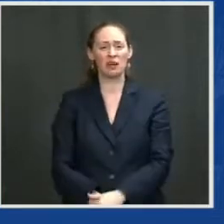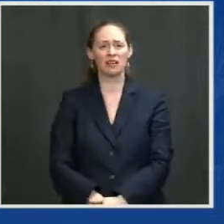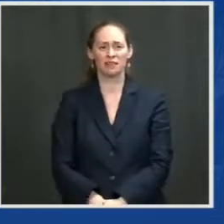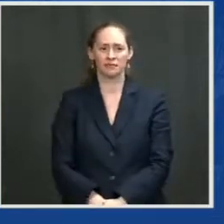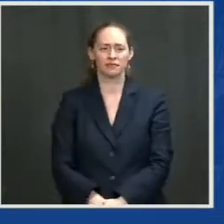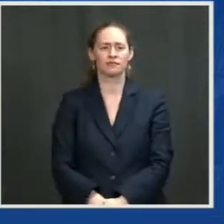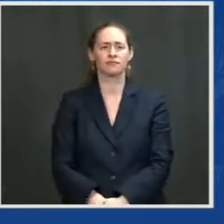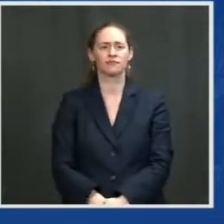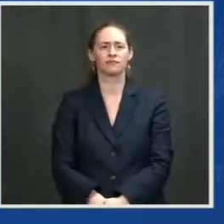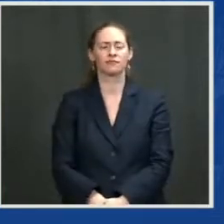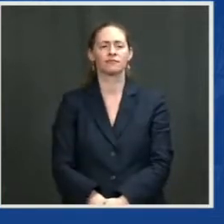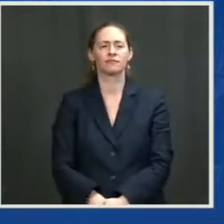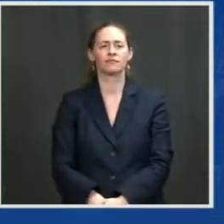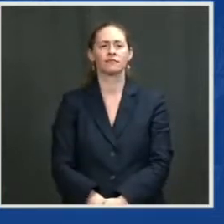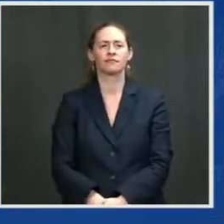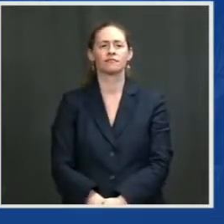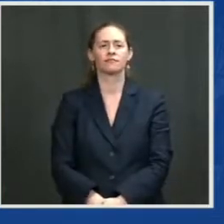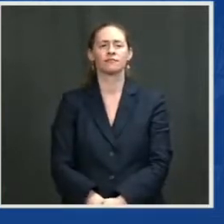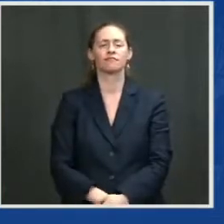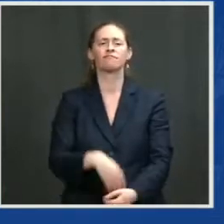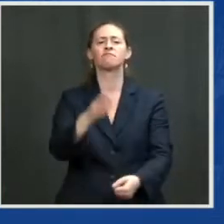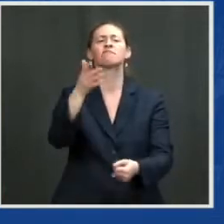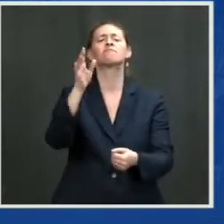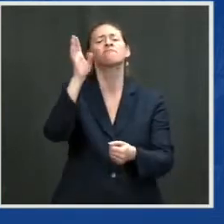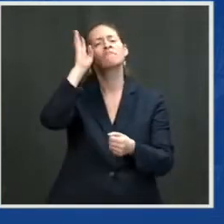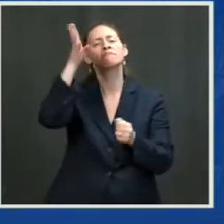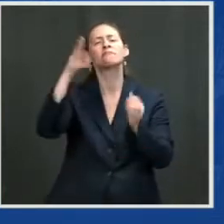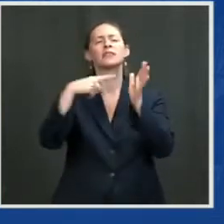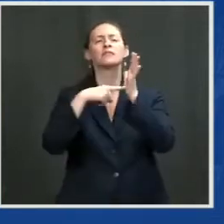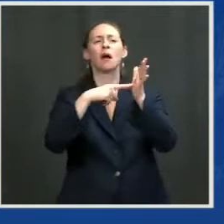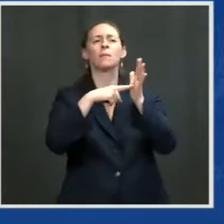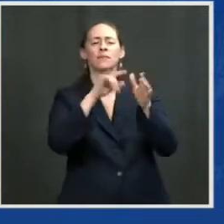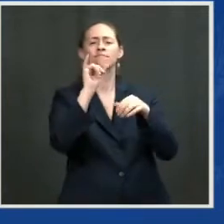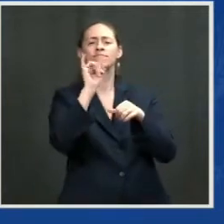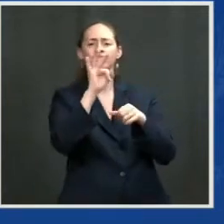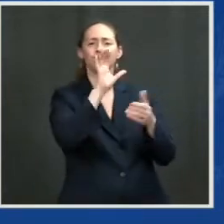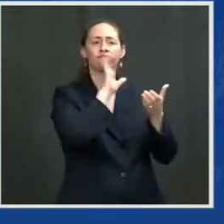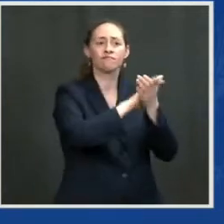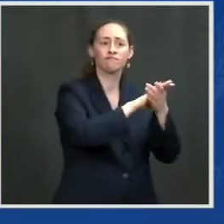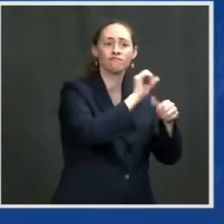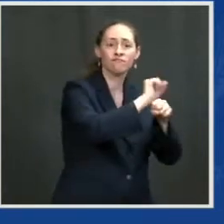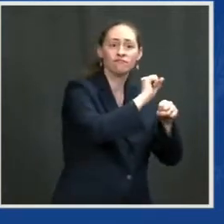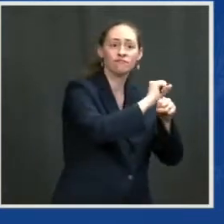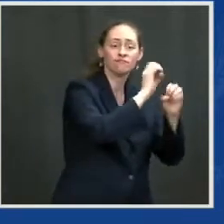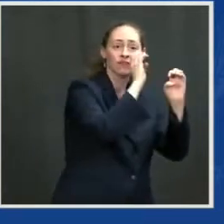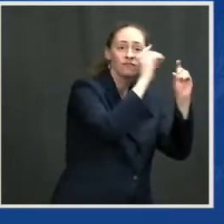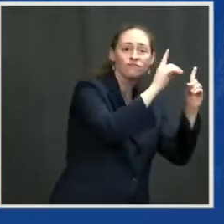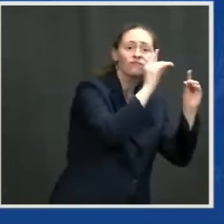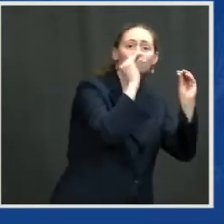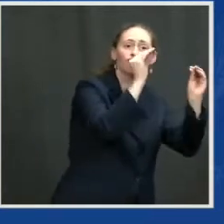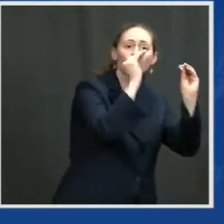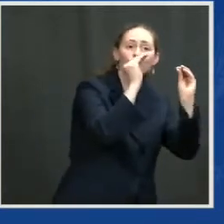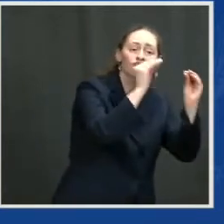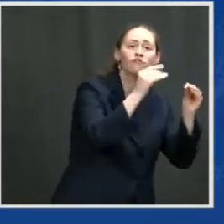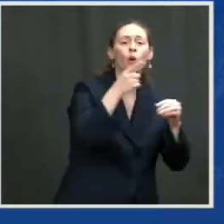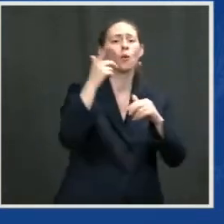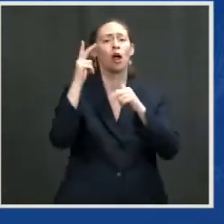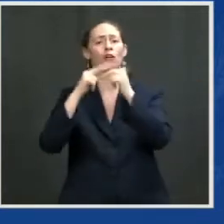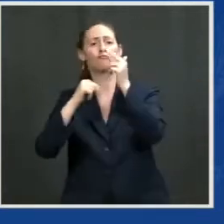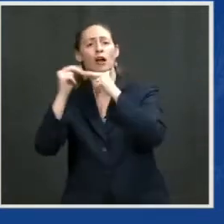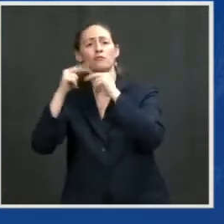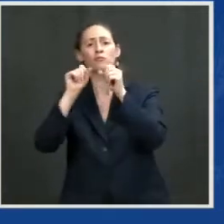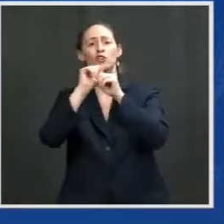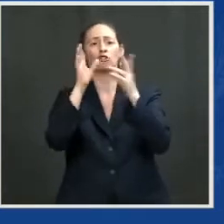teacher, you're paying at a higher tax rate than corporate America's paying. Not a joke. Not a joke. I don't want to punish